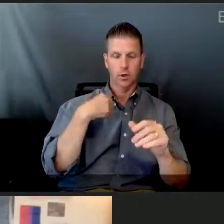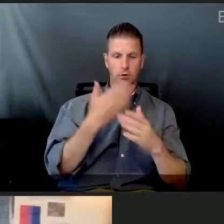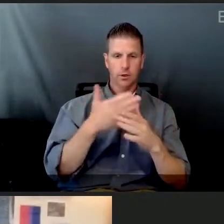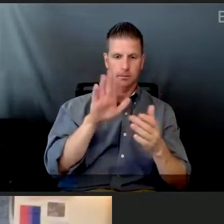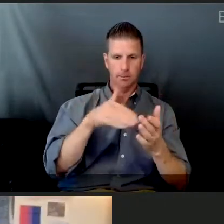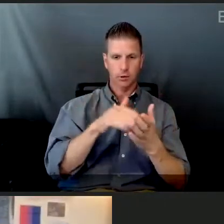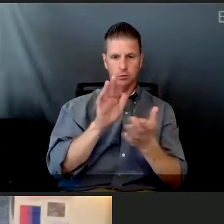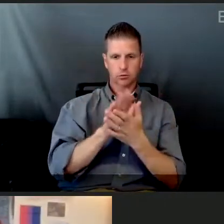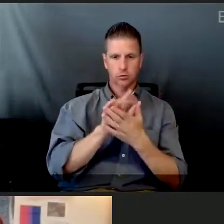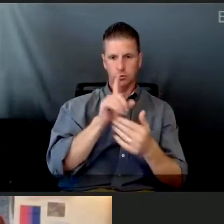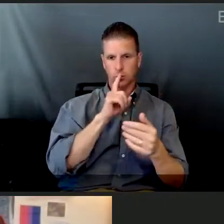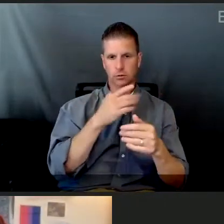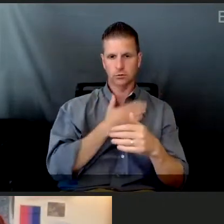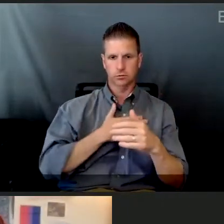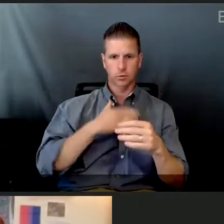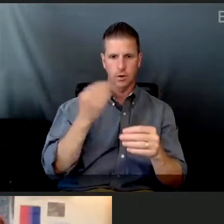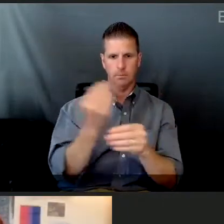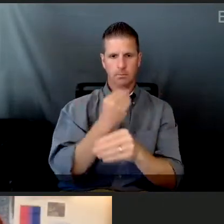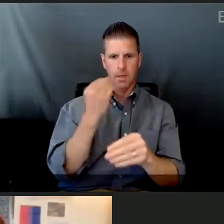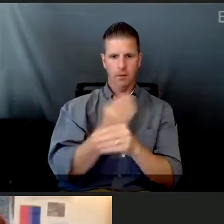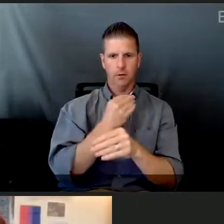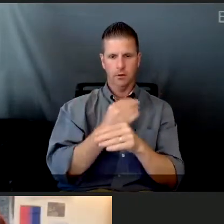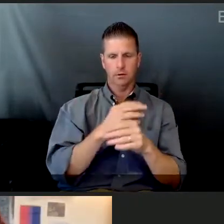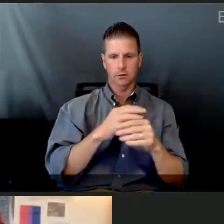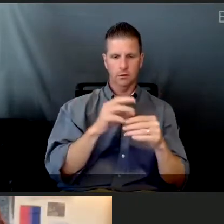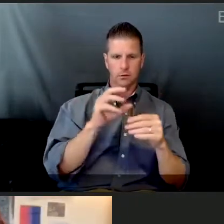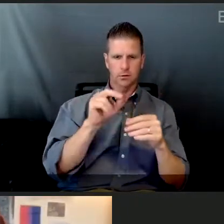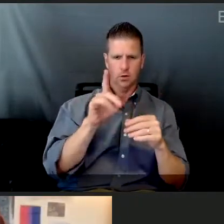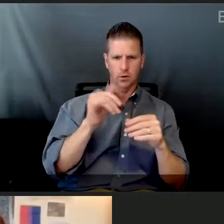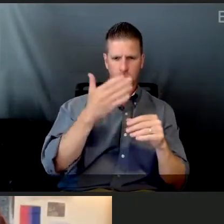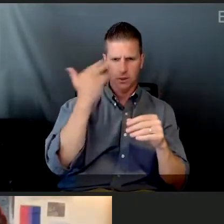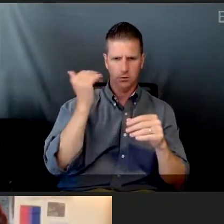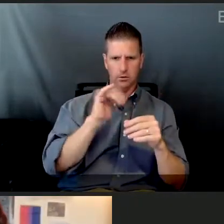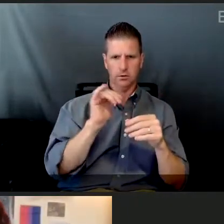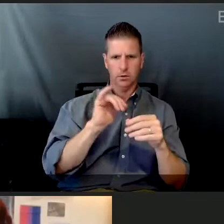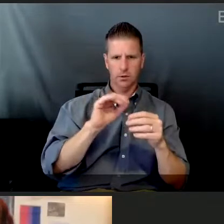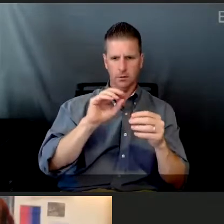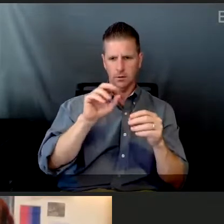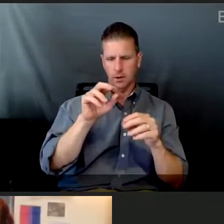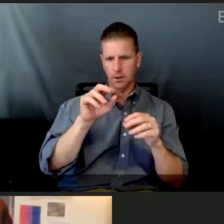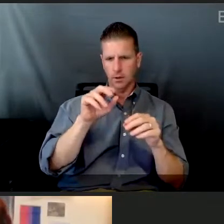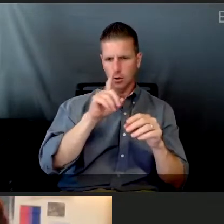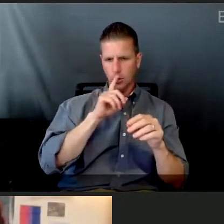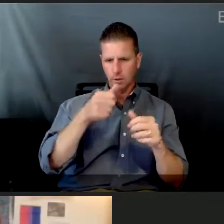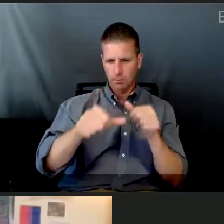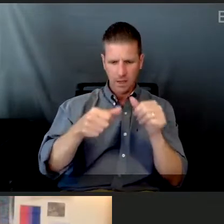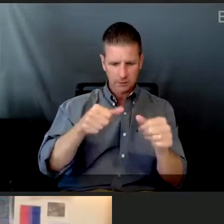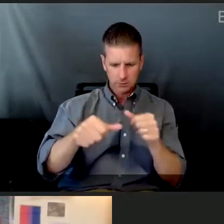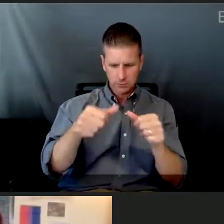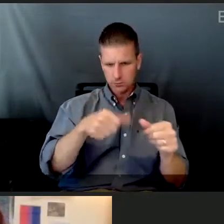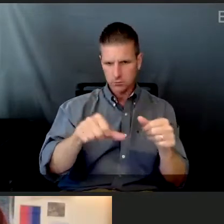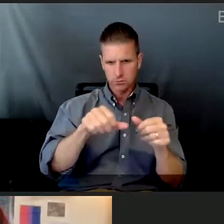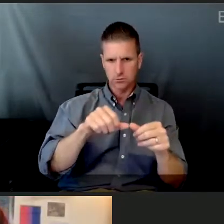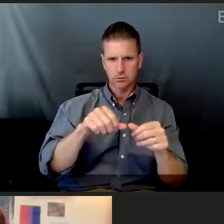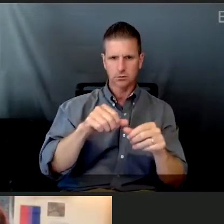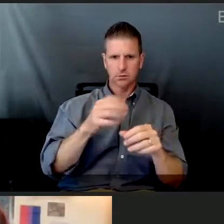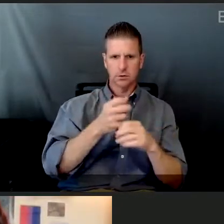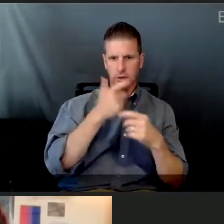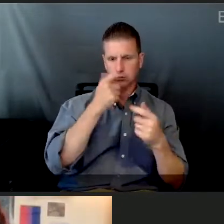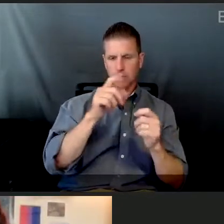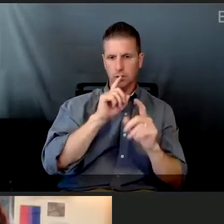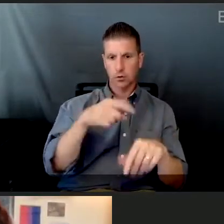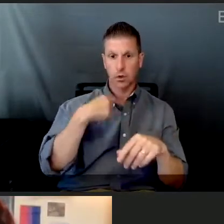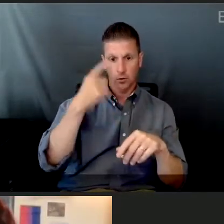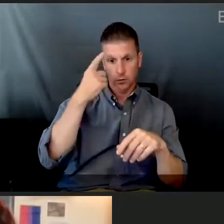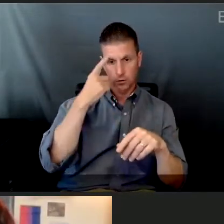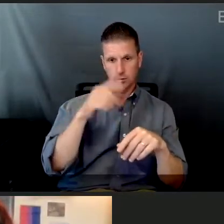actually really enjoyed math. And only because it was kind of like puzzle pieces, and you put them together and you get some interesting answer. And so I thought, okay, I